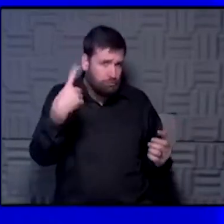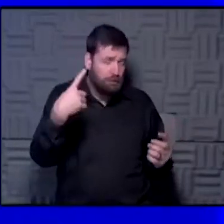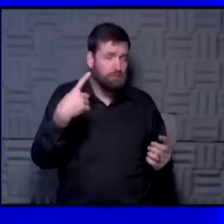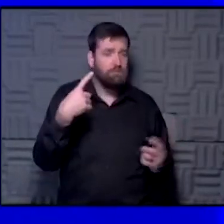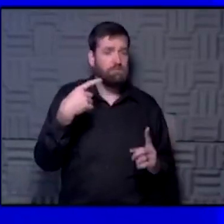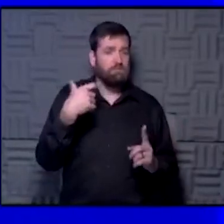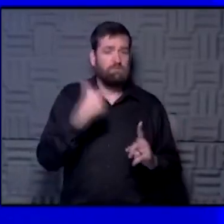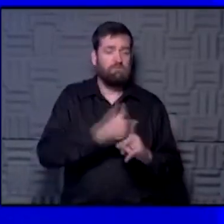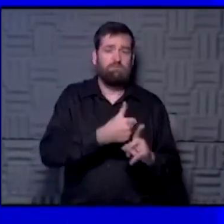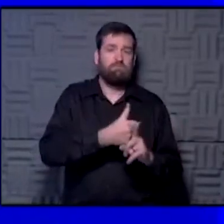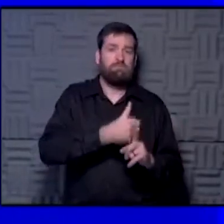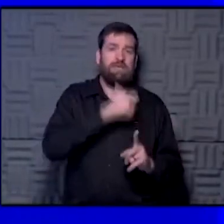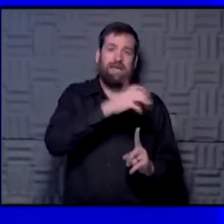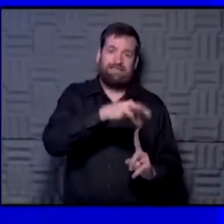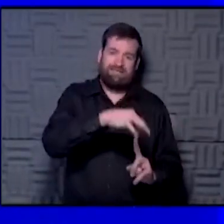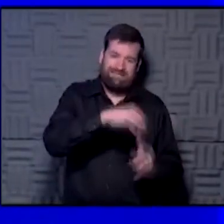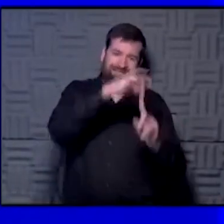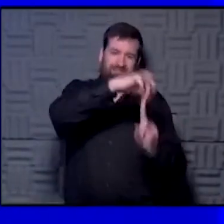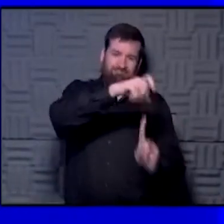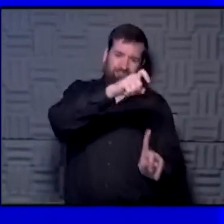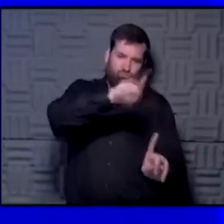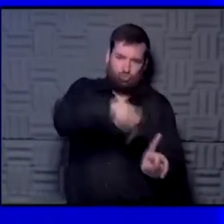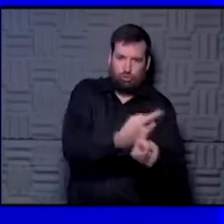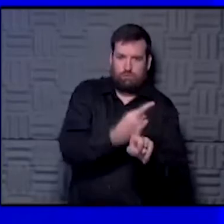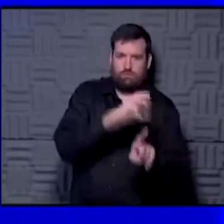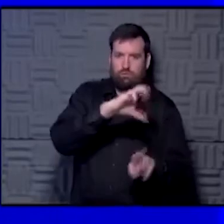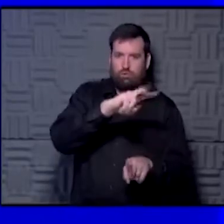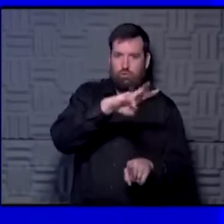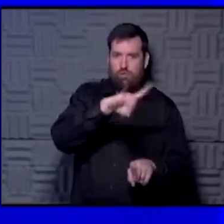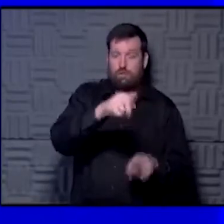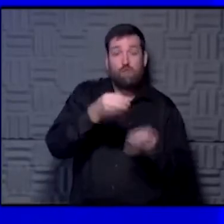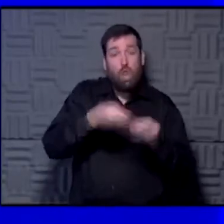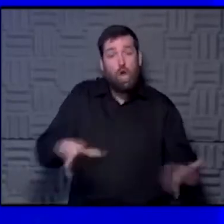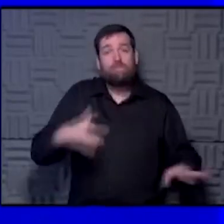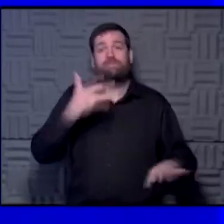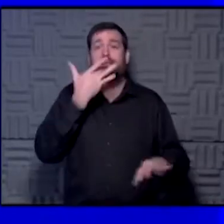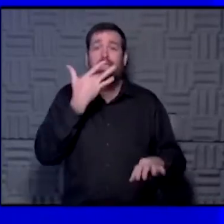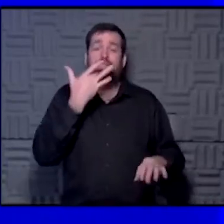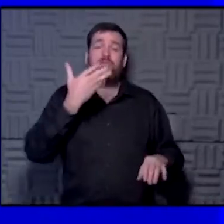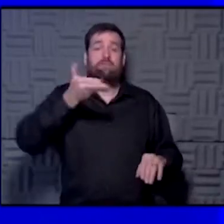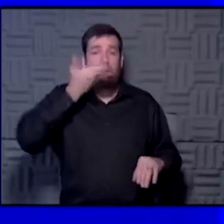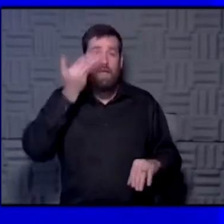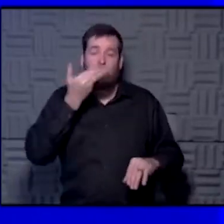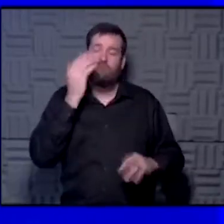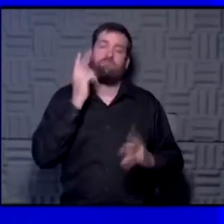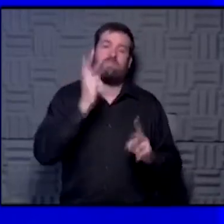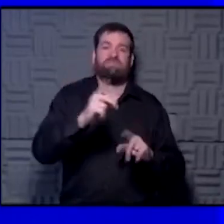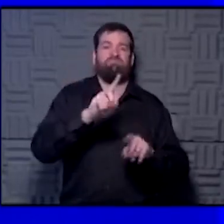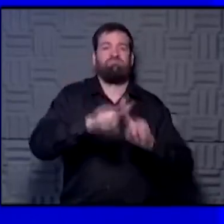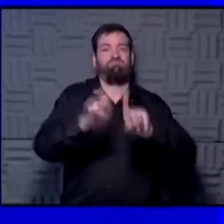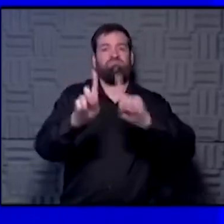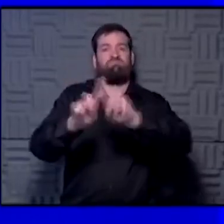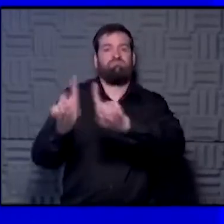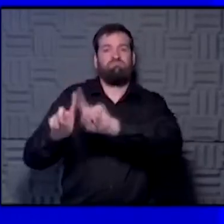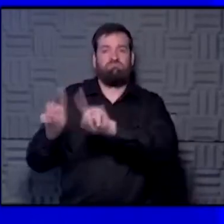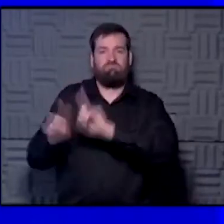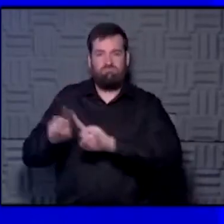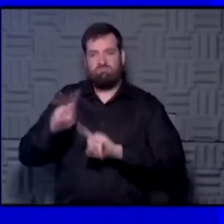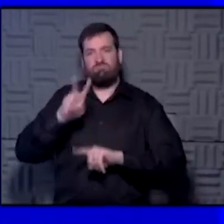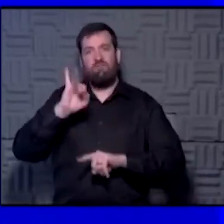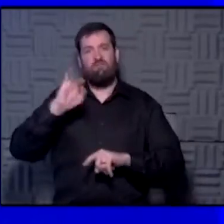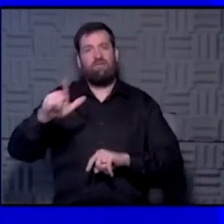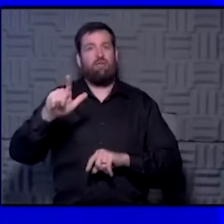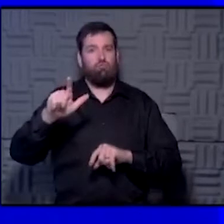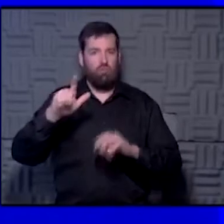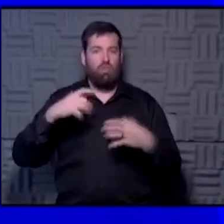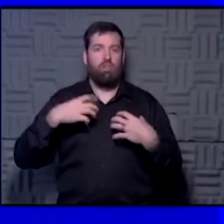are not unique to COVID. So certainly the loss of taste or smell, that has been seen with other viral respiratory